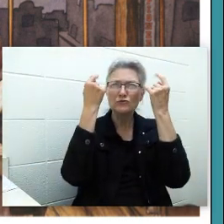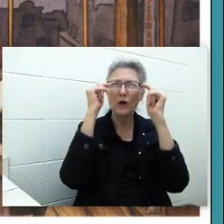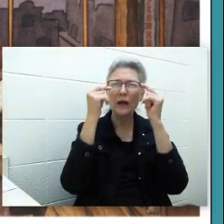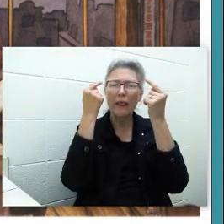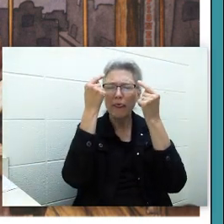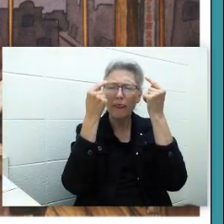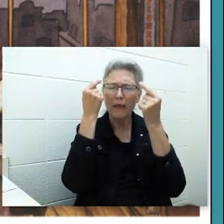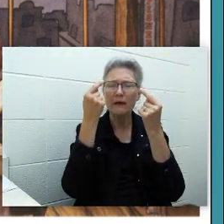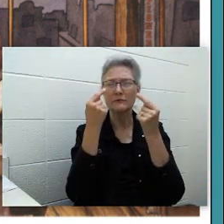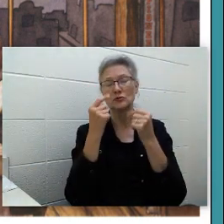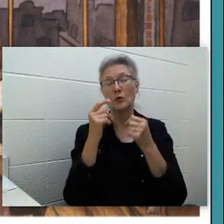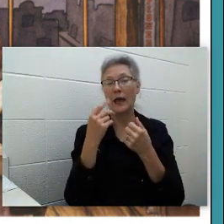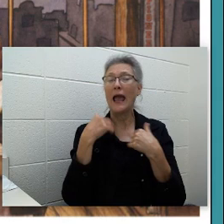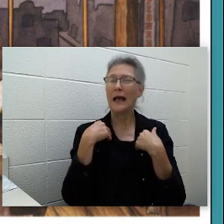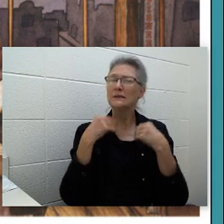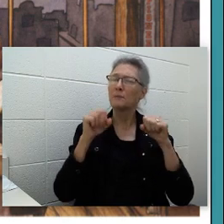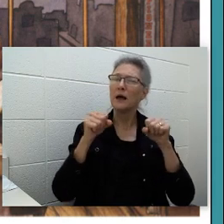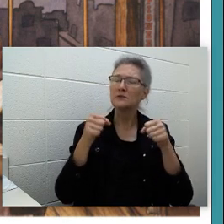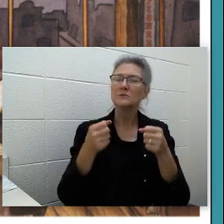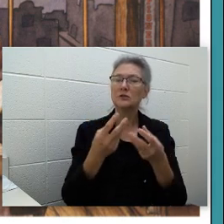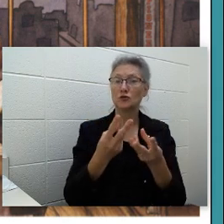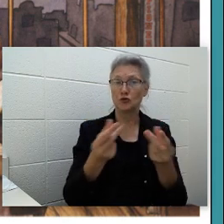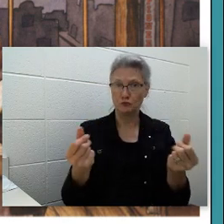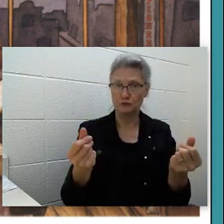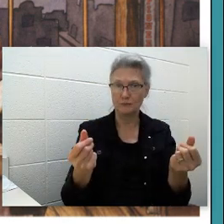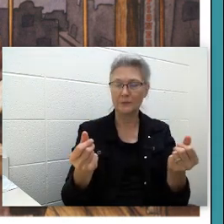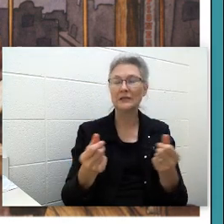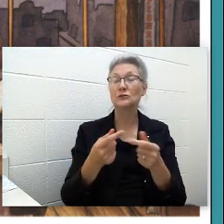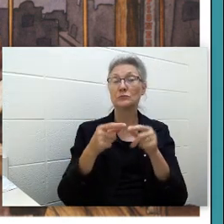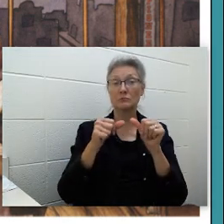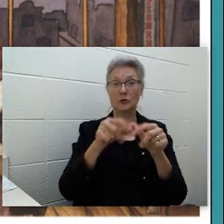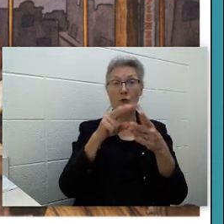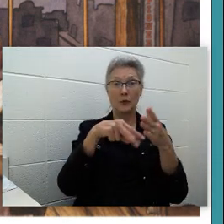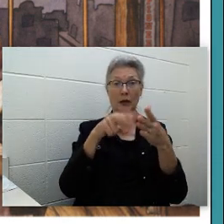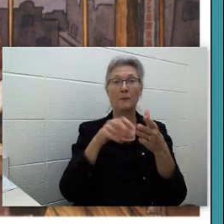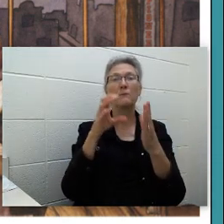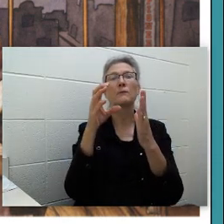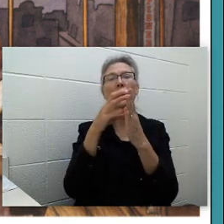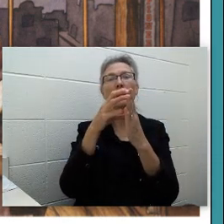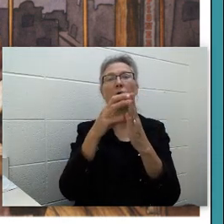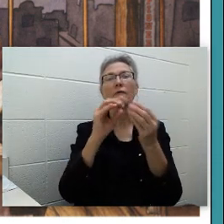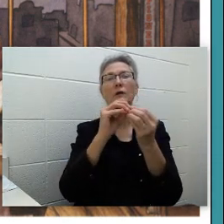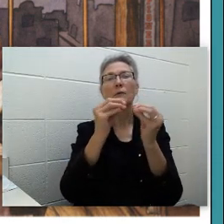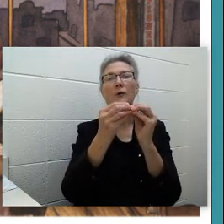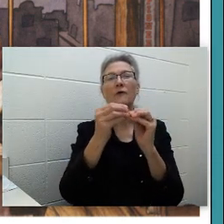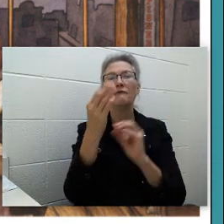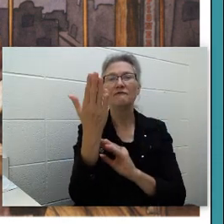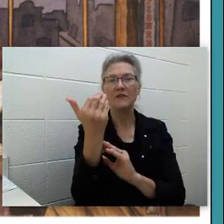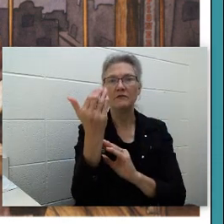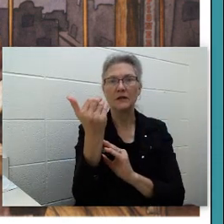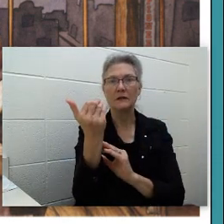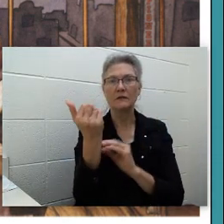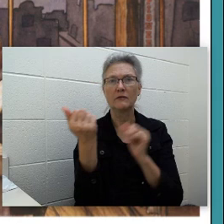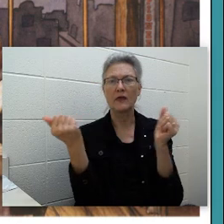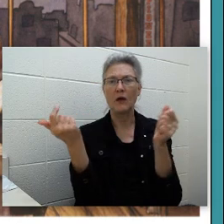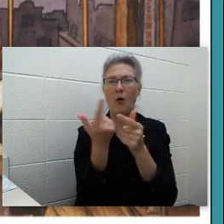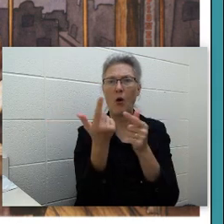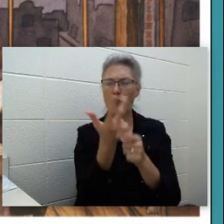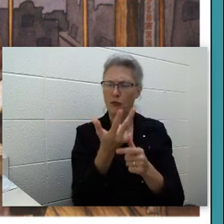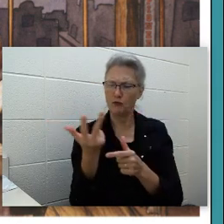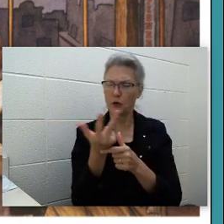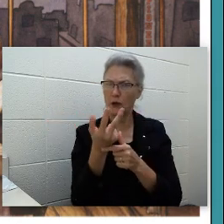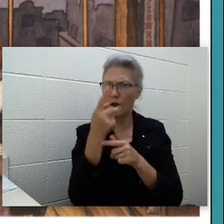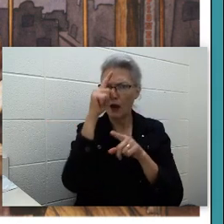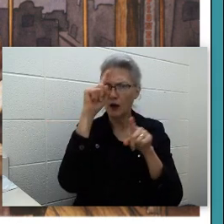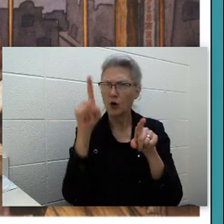possible solution there. As we continue reading in paragraph 15, we see that they all kind of come to an agreement.